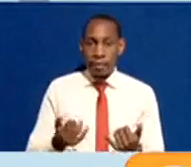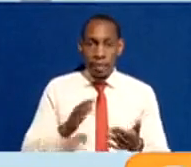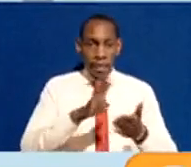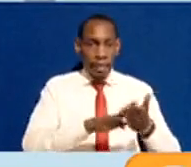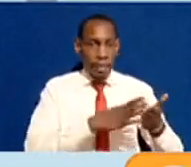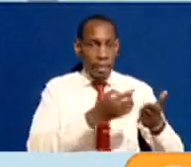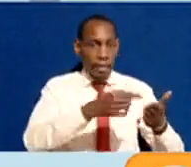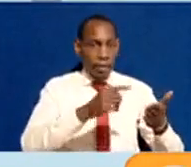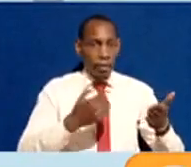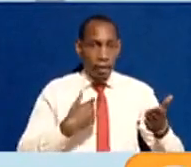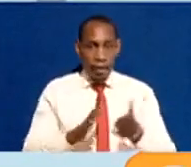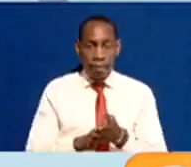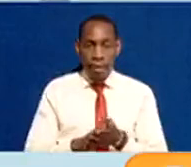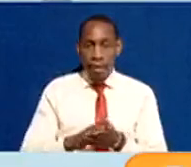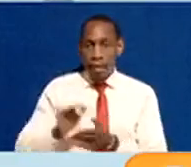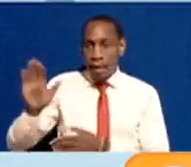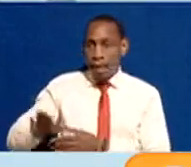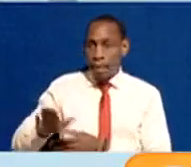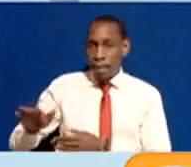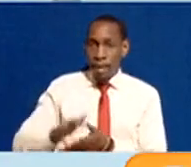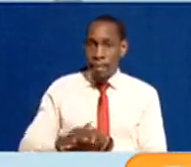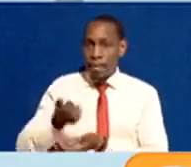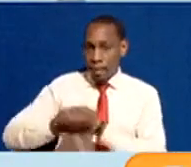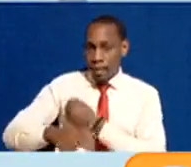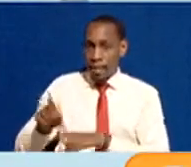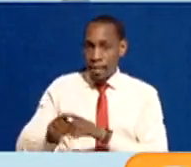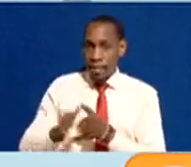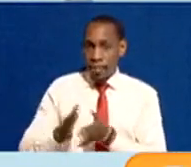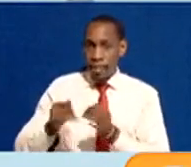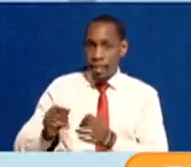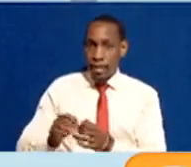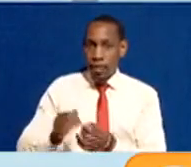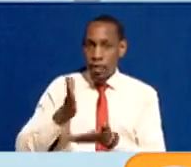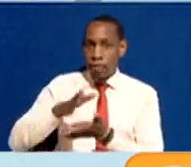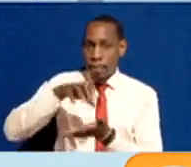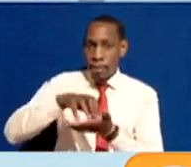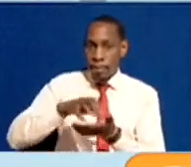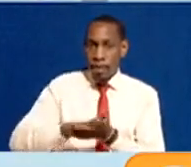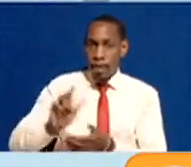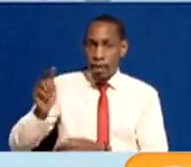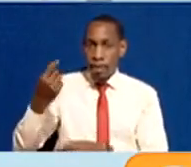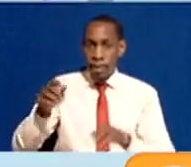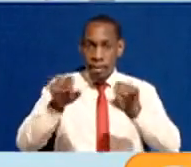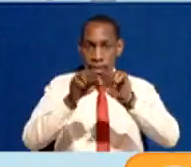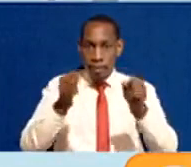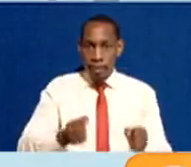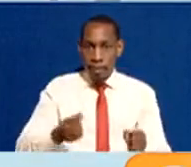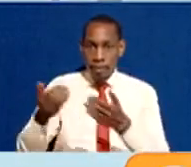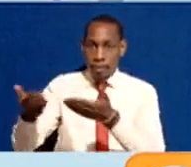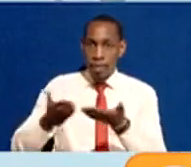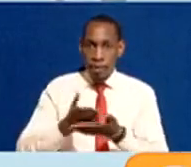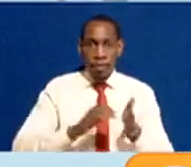structures, a vibrant parliament that may still be trying to find its place in the presidential system brought on by